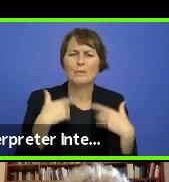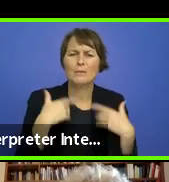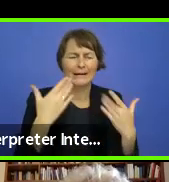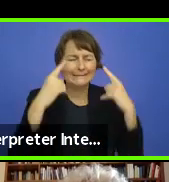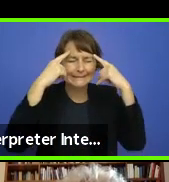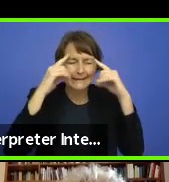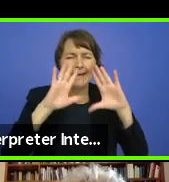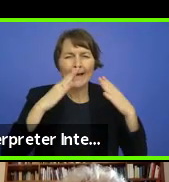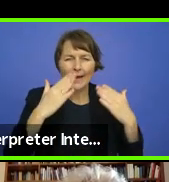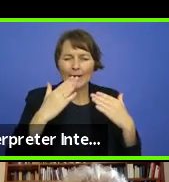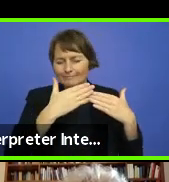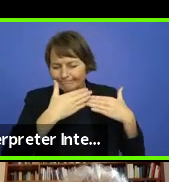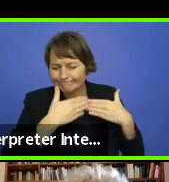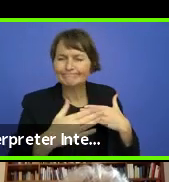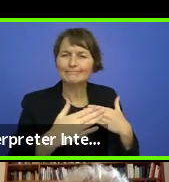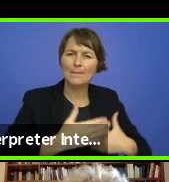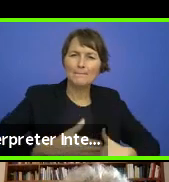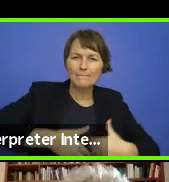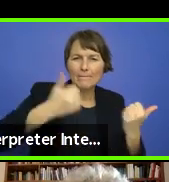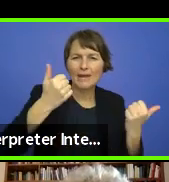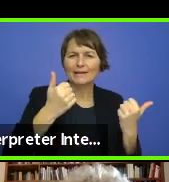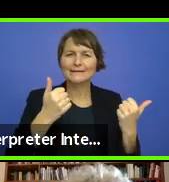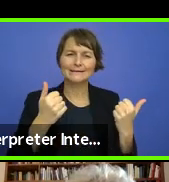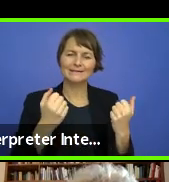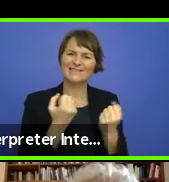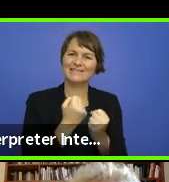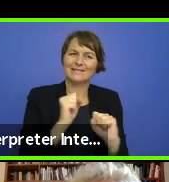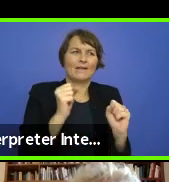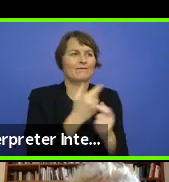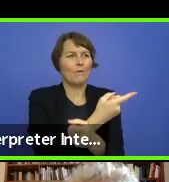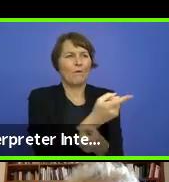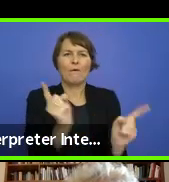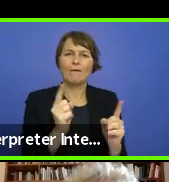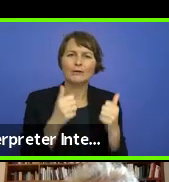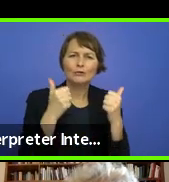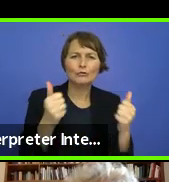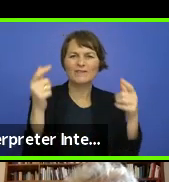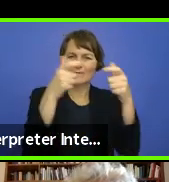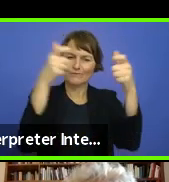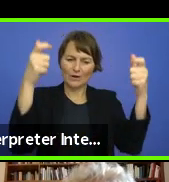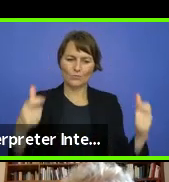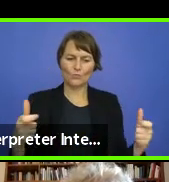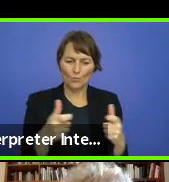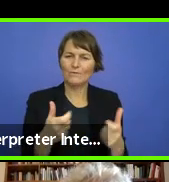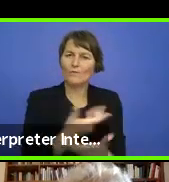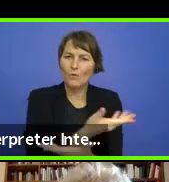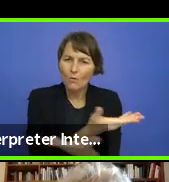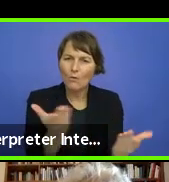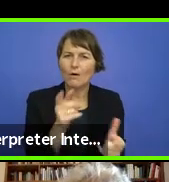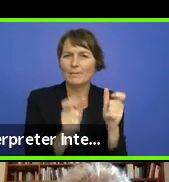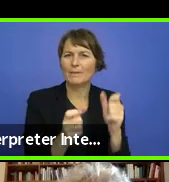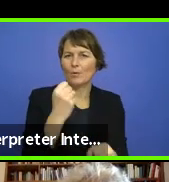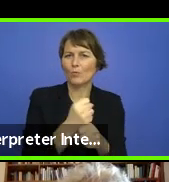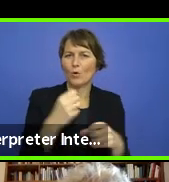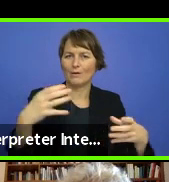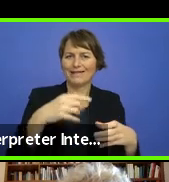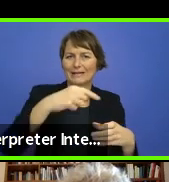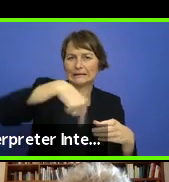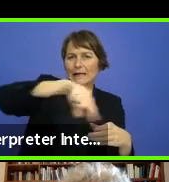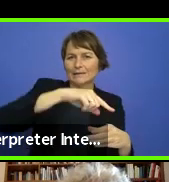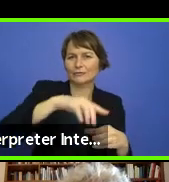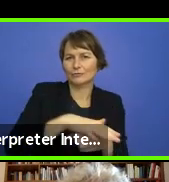more security and a better framework in the future. So thank you, Daphne.